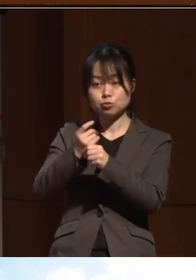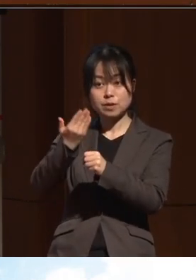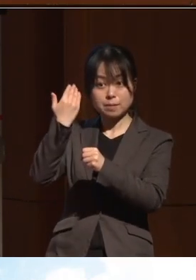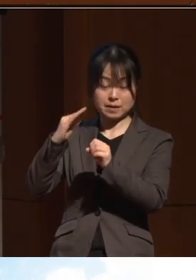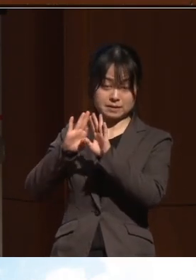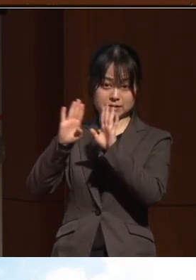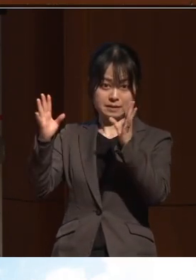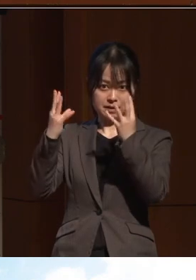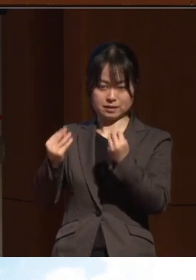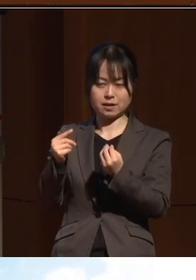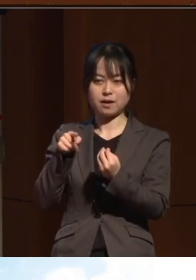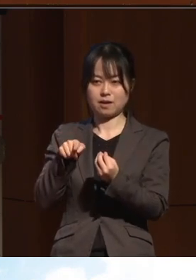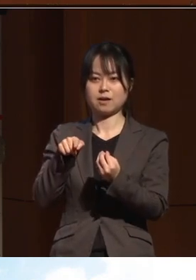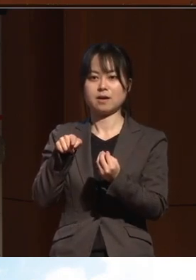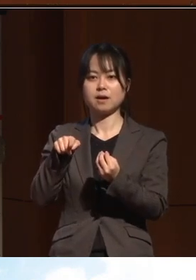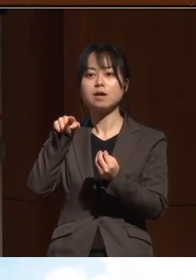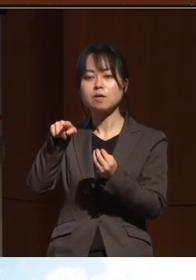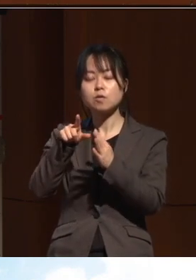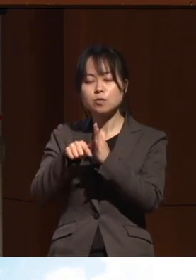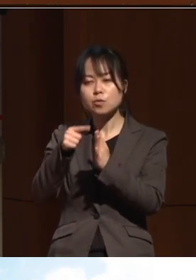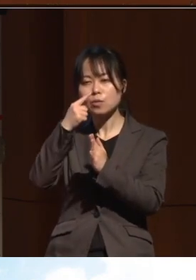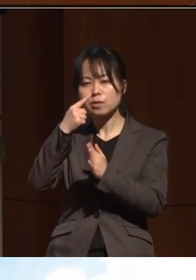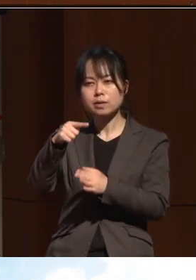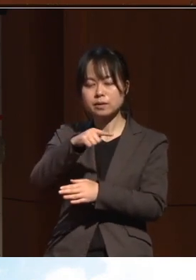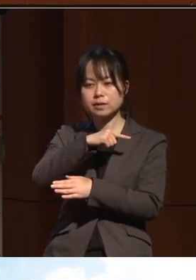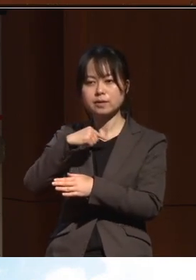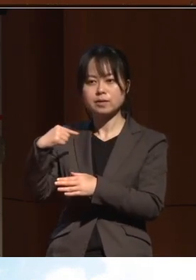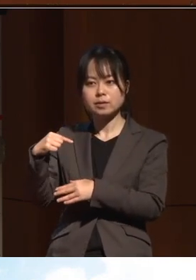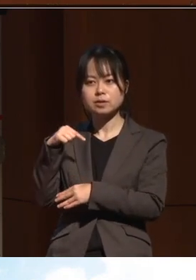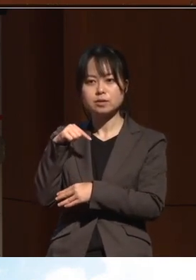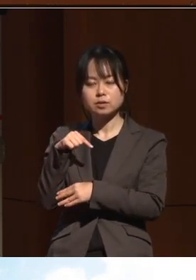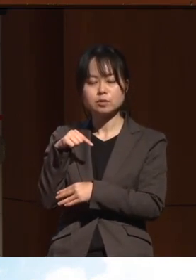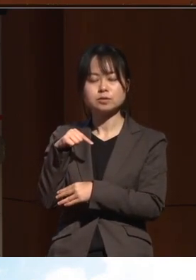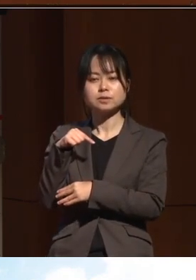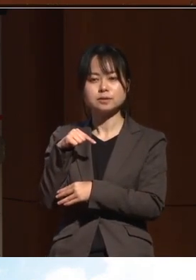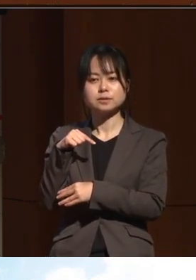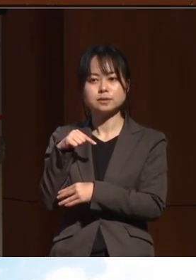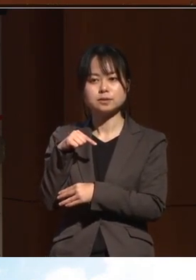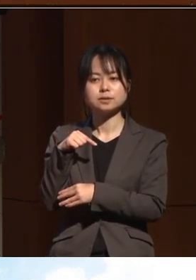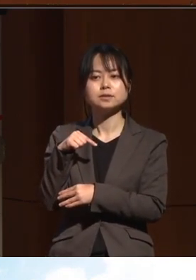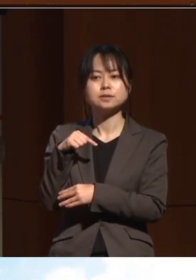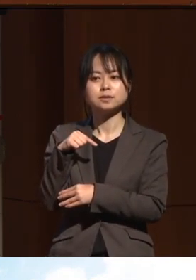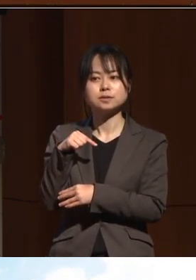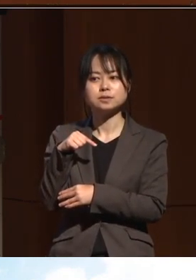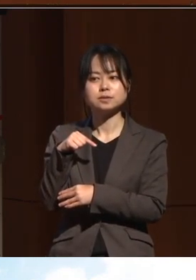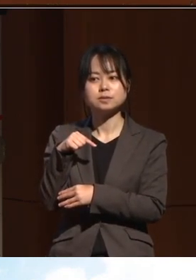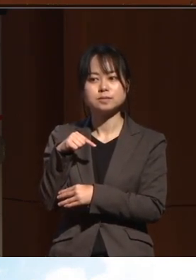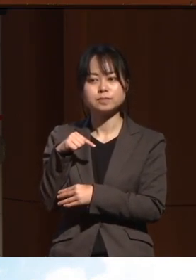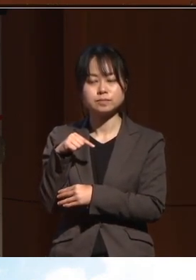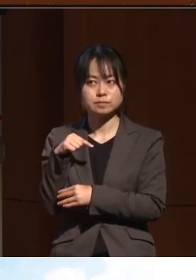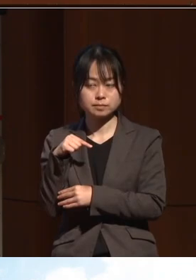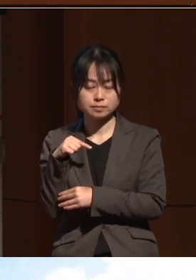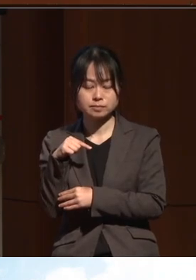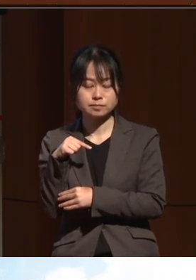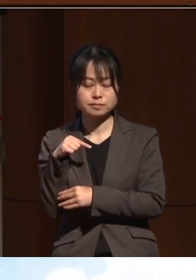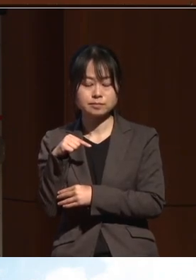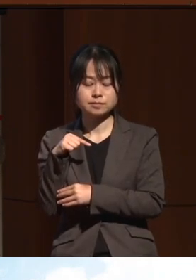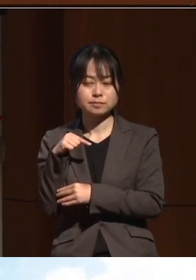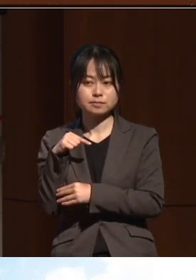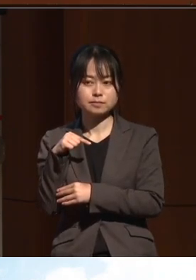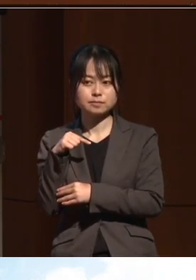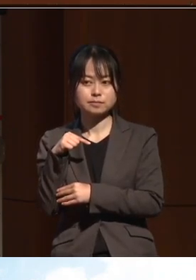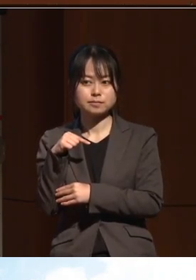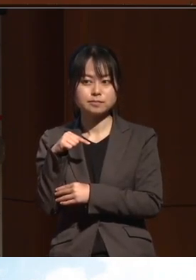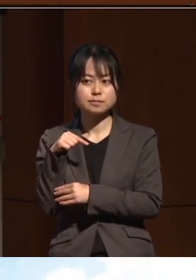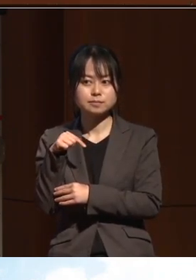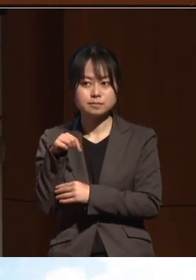Chief Medical Officer, Dame Sally Davis. Our Chief Medical Officer now, for whom I am the Deputy, is Professor Sir